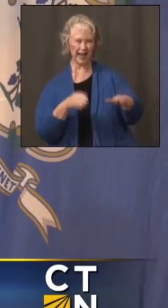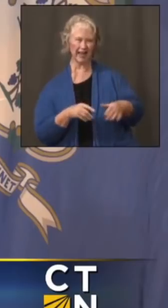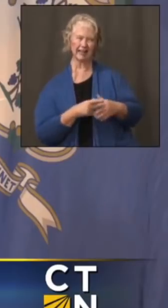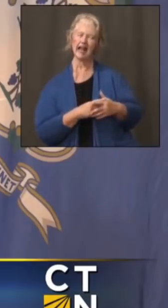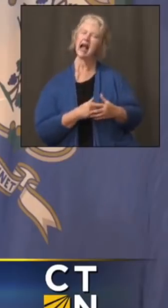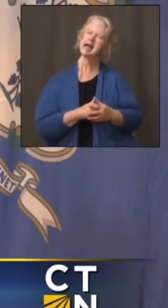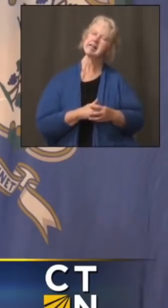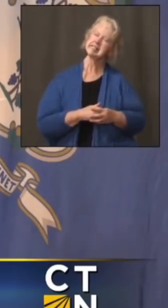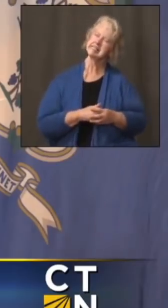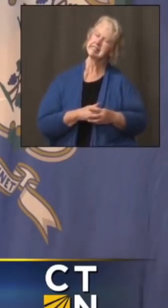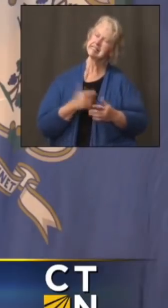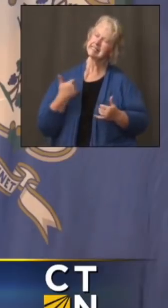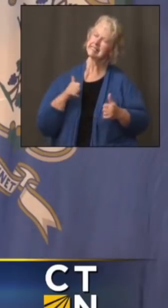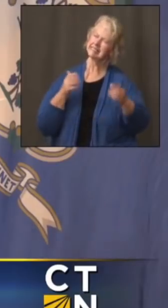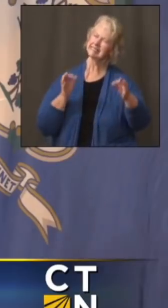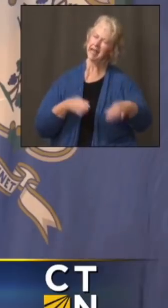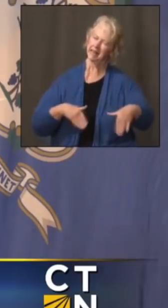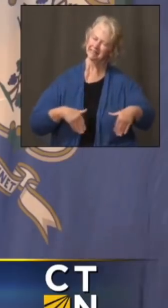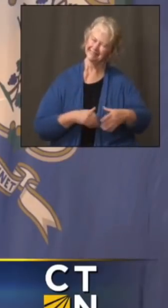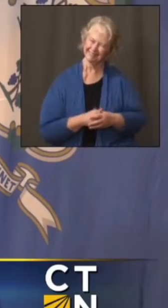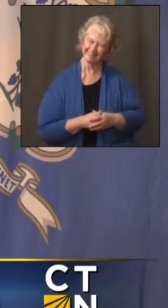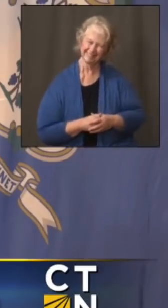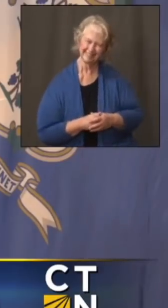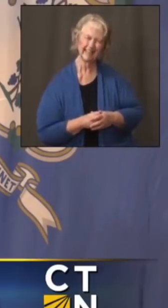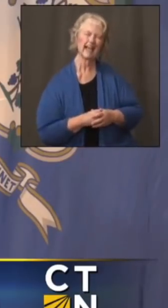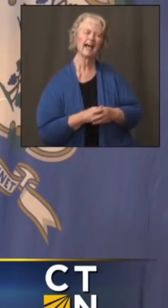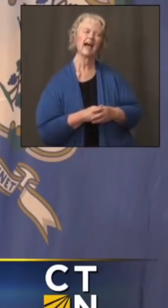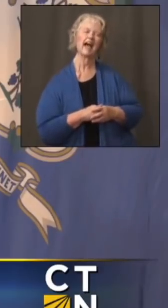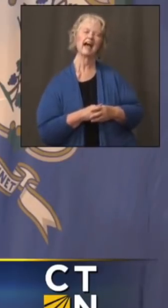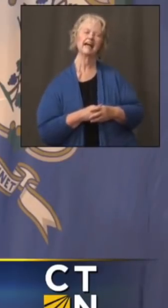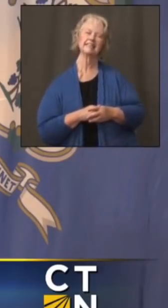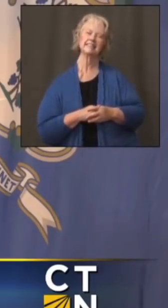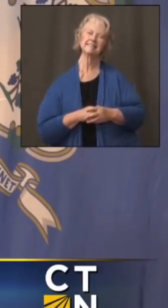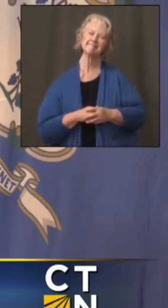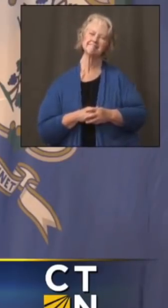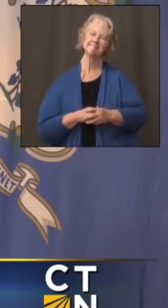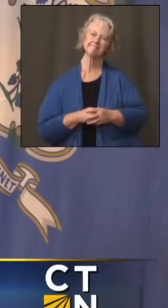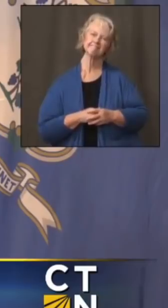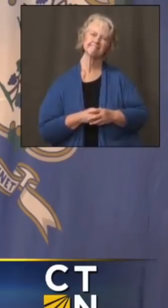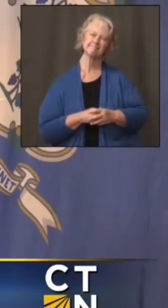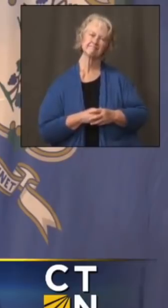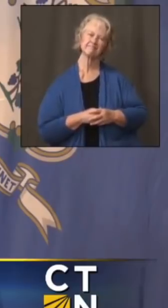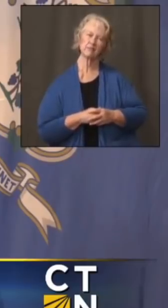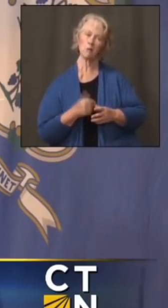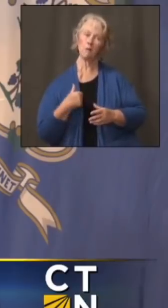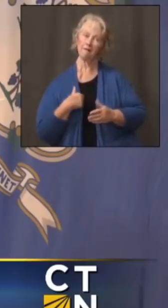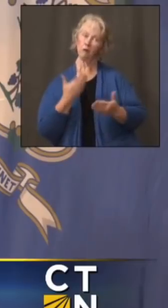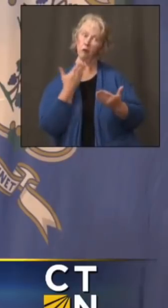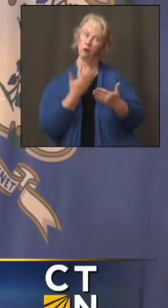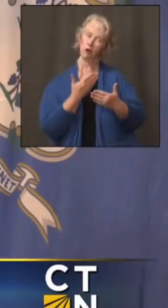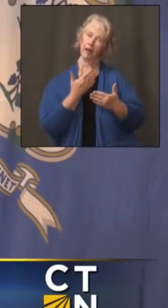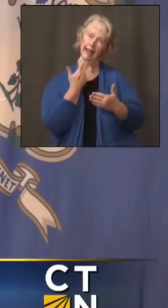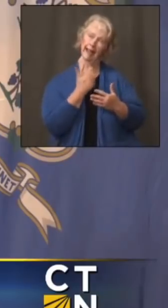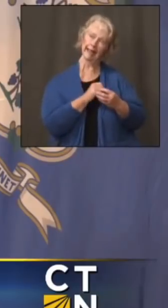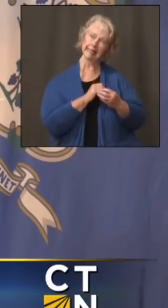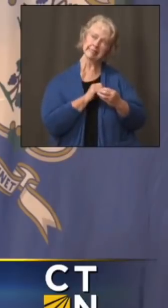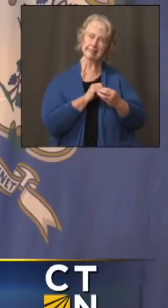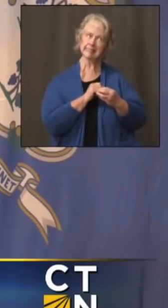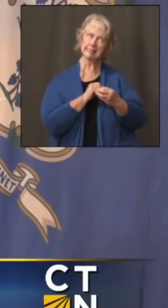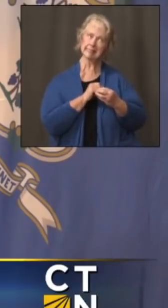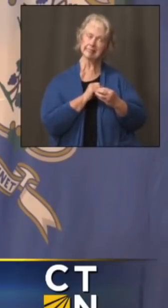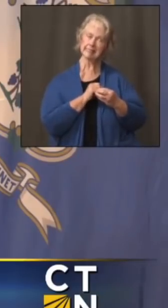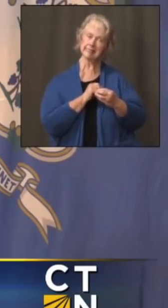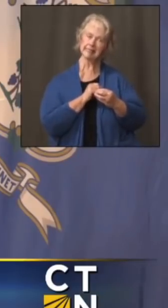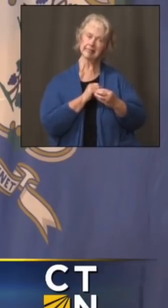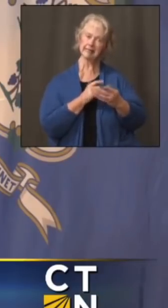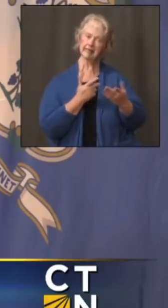I think the jury is still out on that because we got really good candy, so there can be hundreds